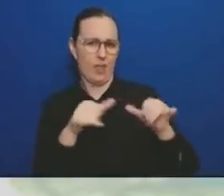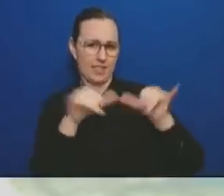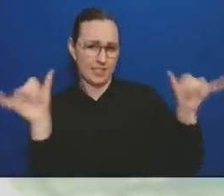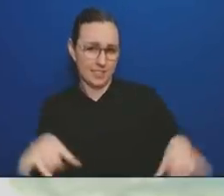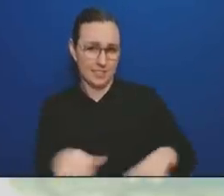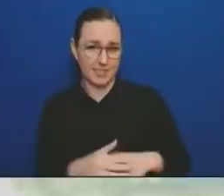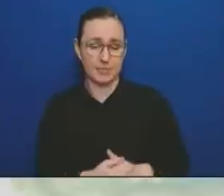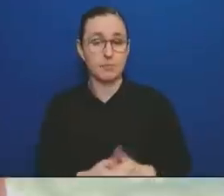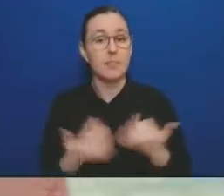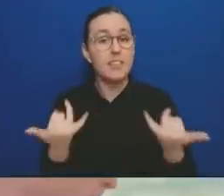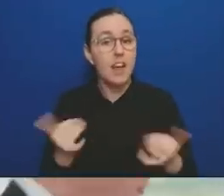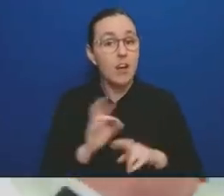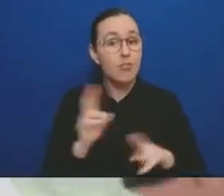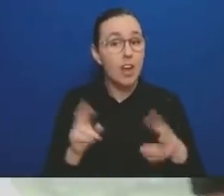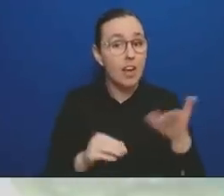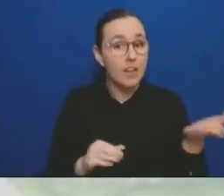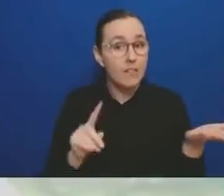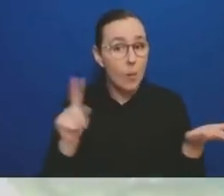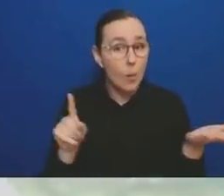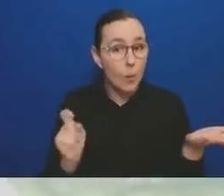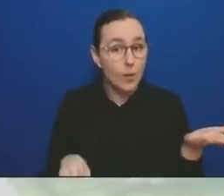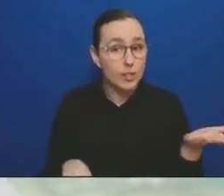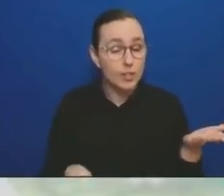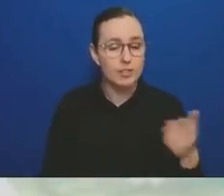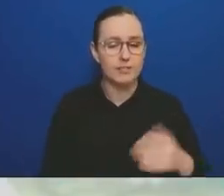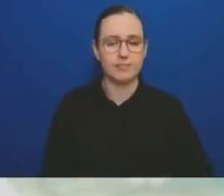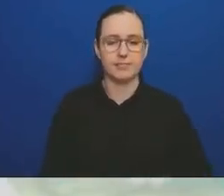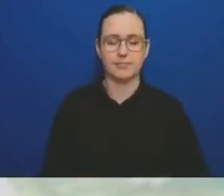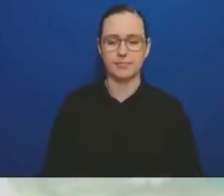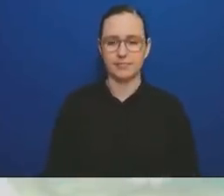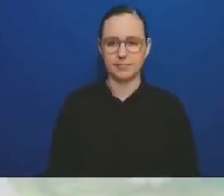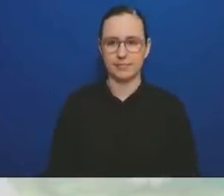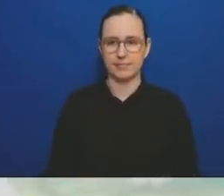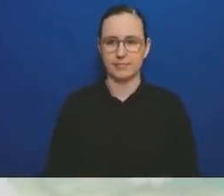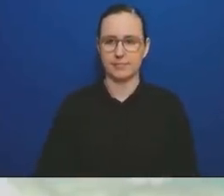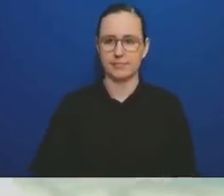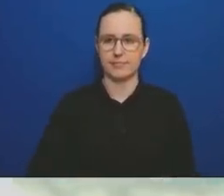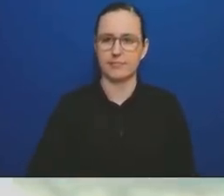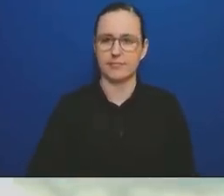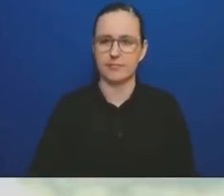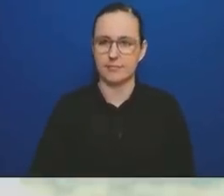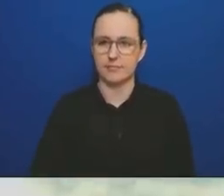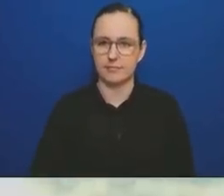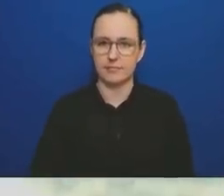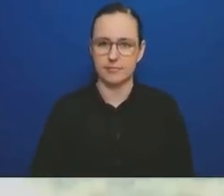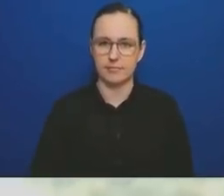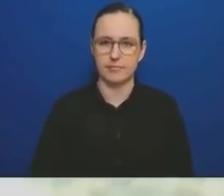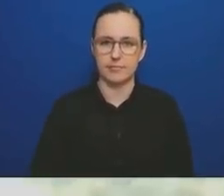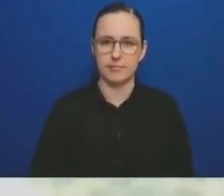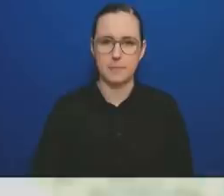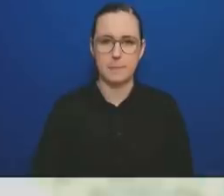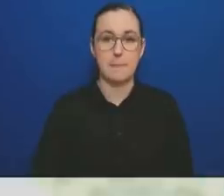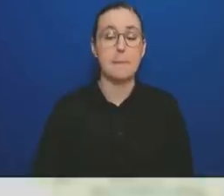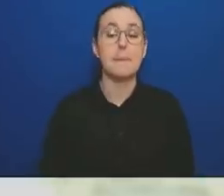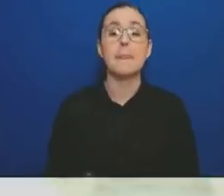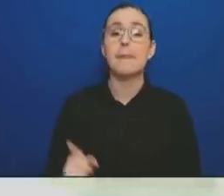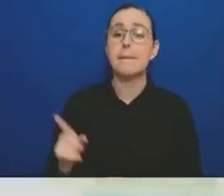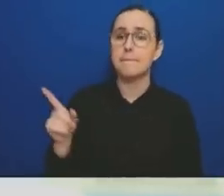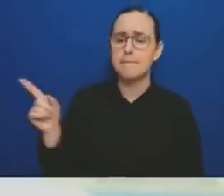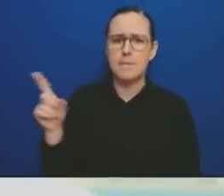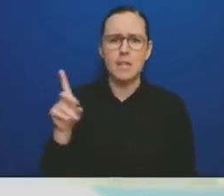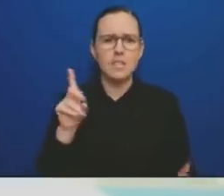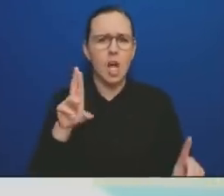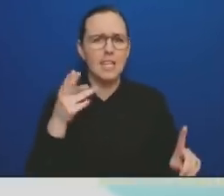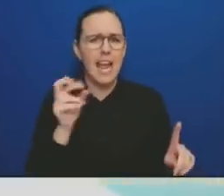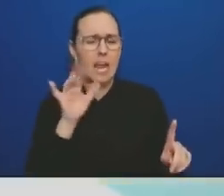questions. As a reminder to reporters on the phone, please press *1 to enter the queue. You will be limited to one question and one